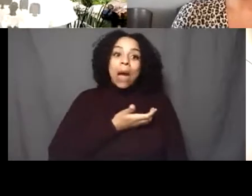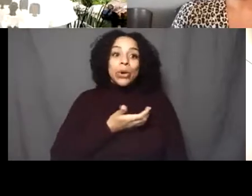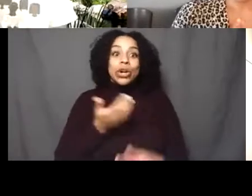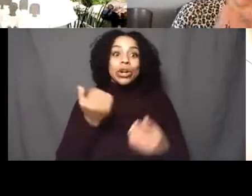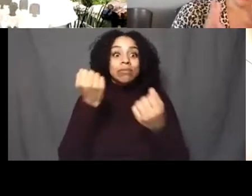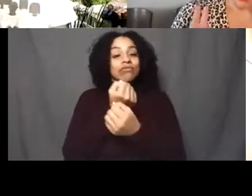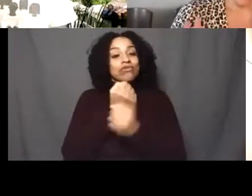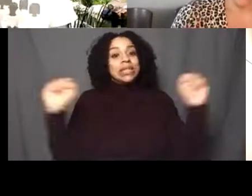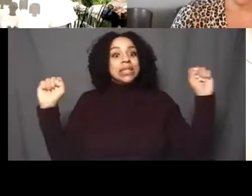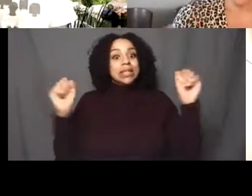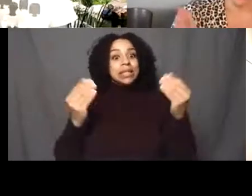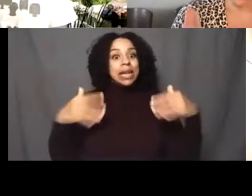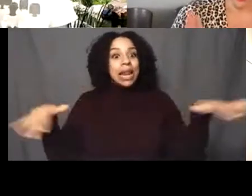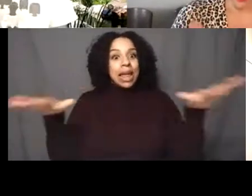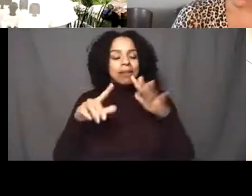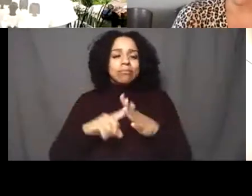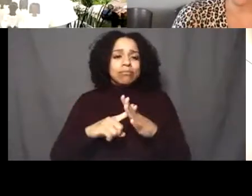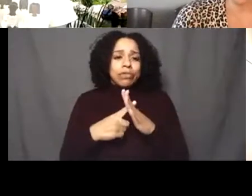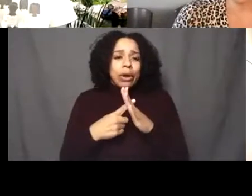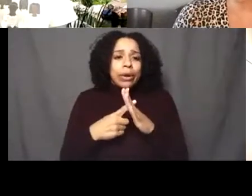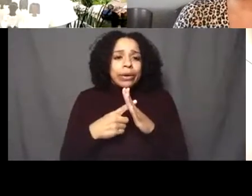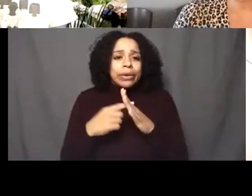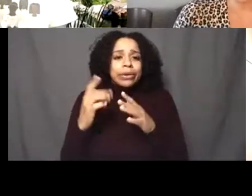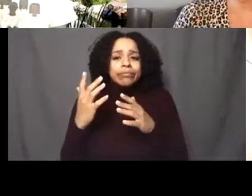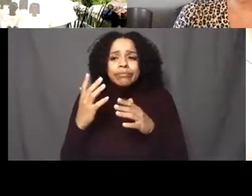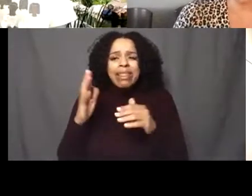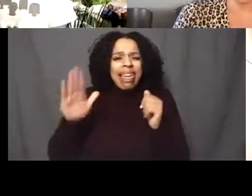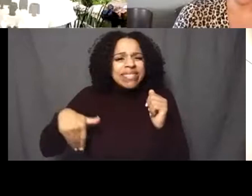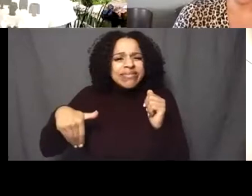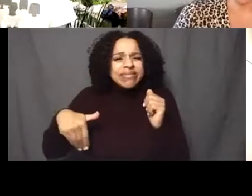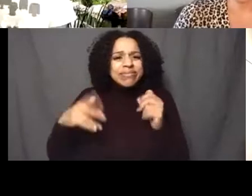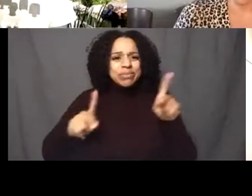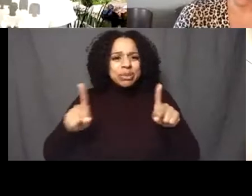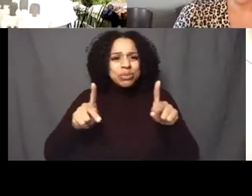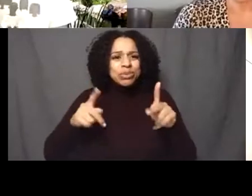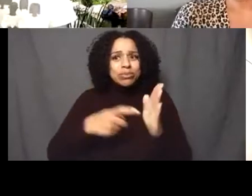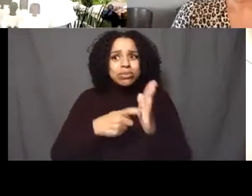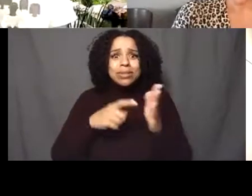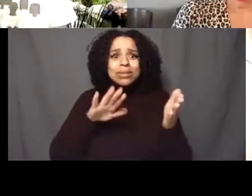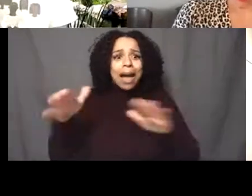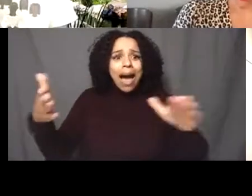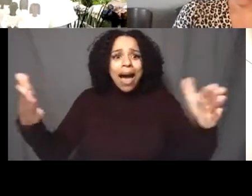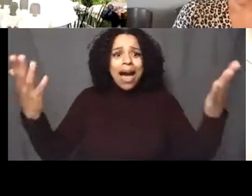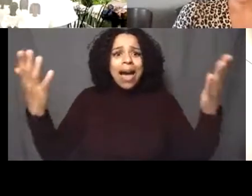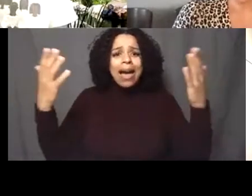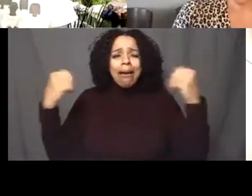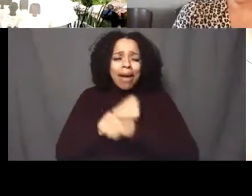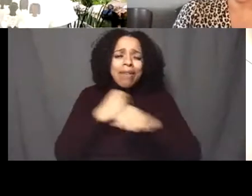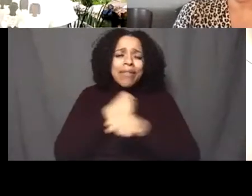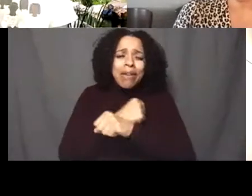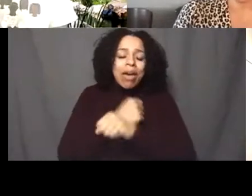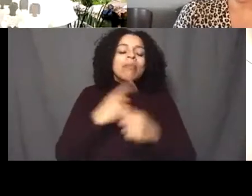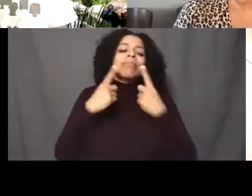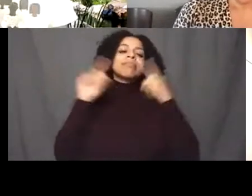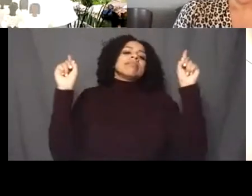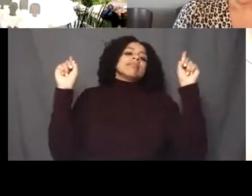die in an extended resistance effort to get the fundamental right to vote. And now, of course, all of